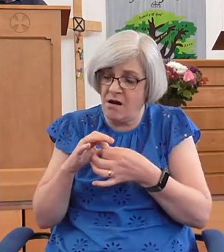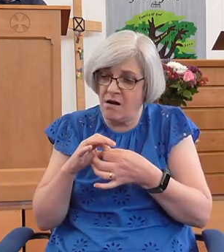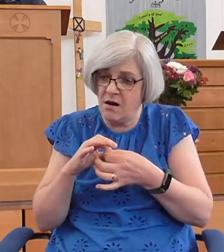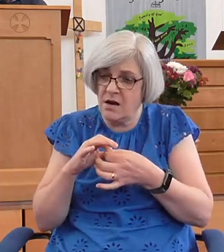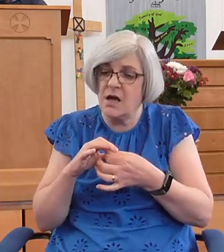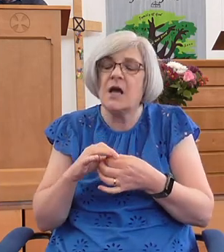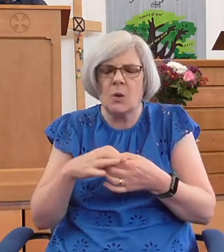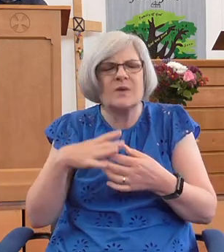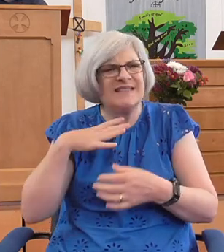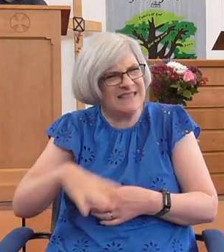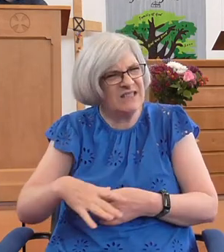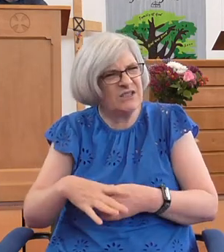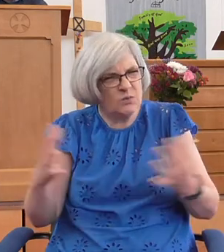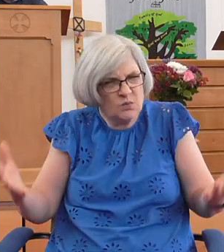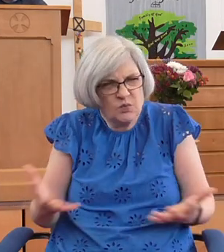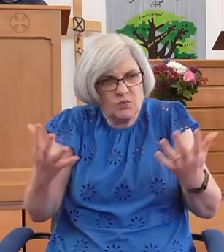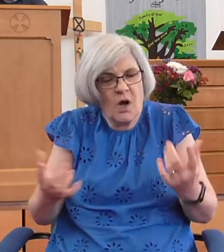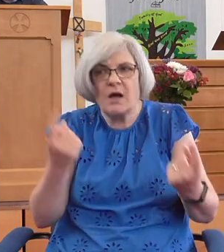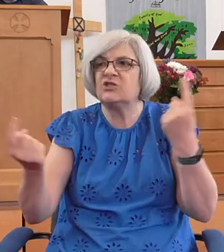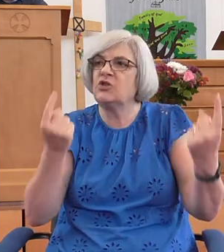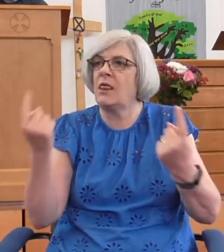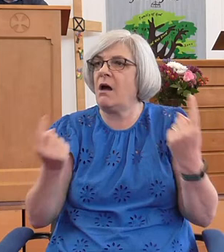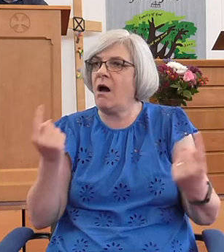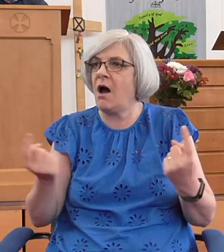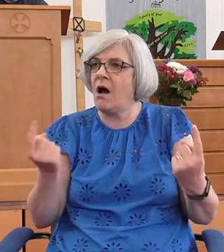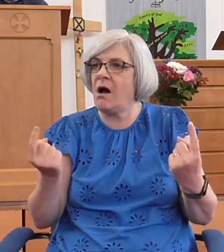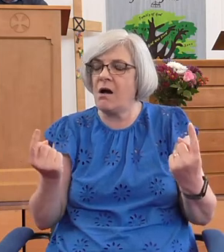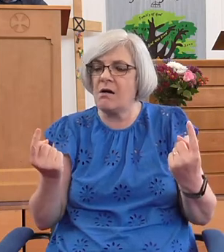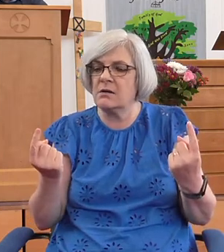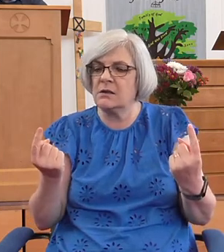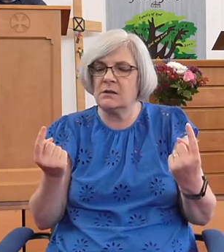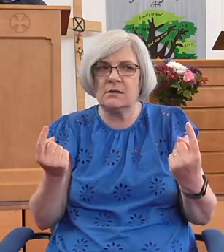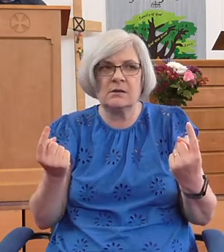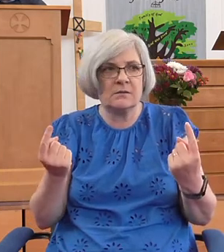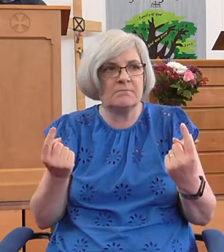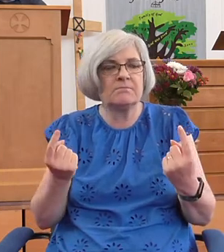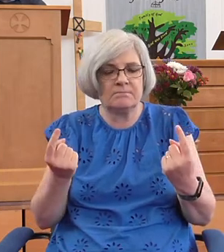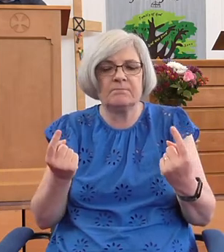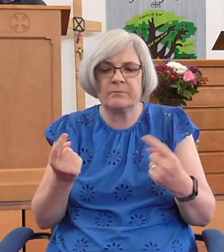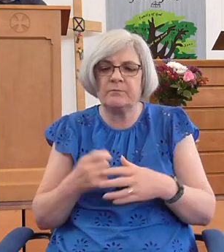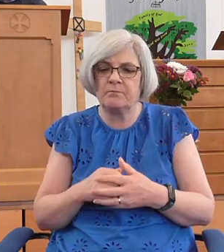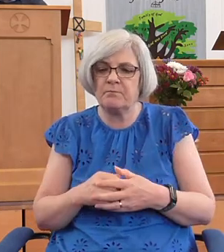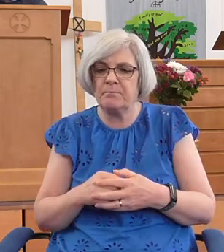And we need to encourage one another along the way.